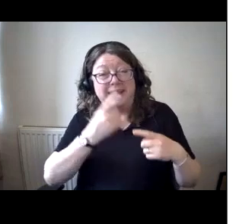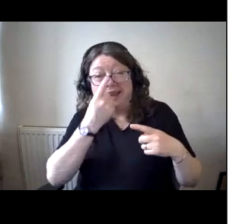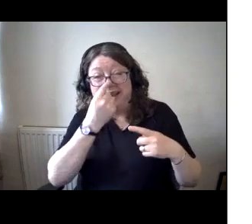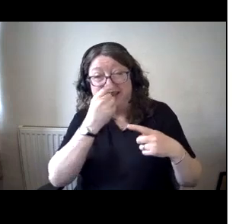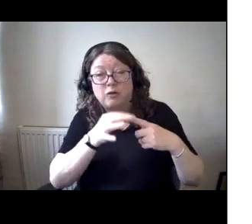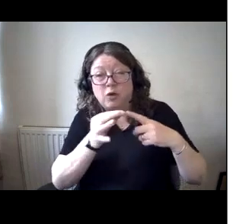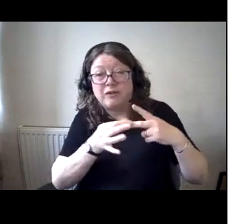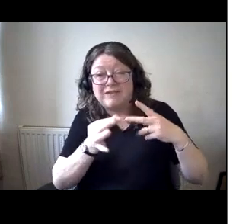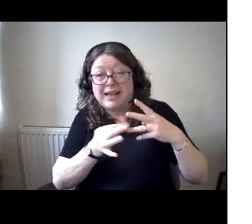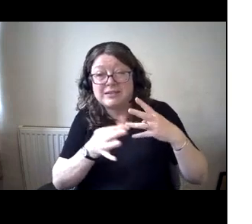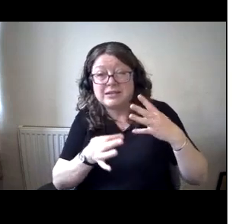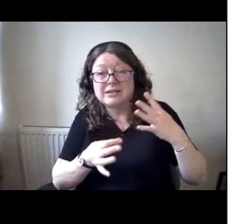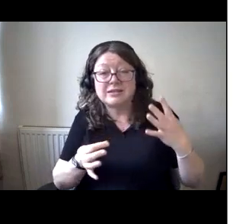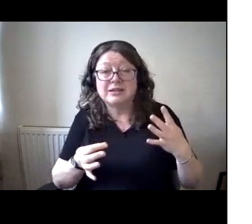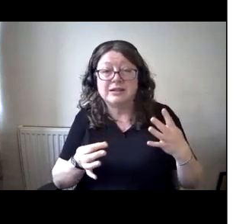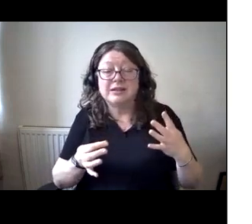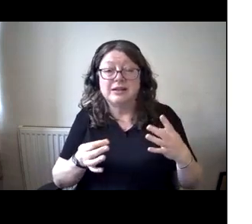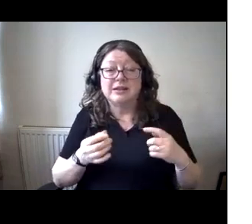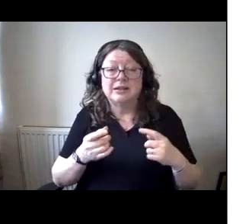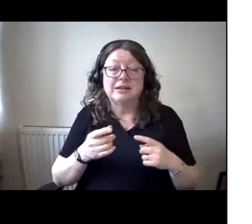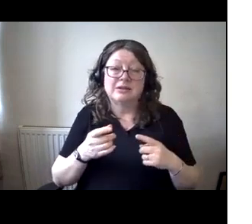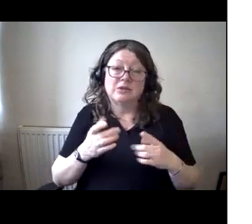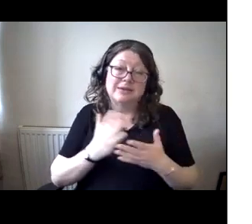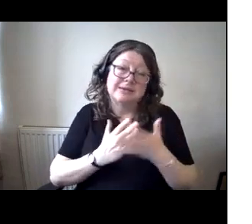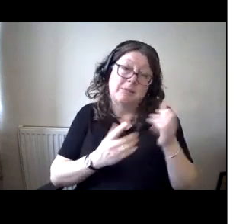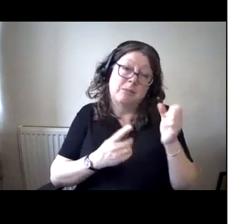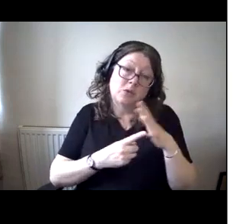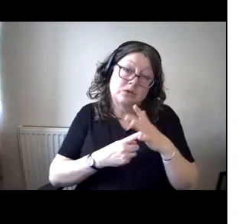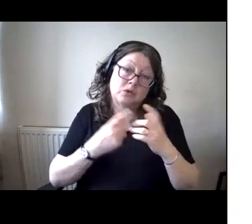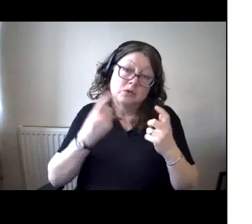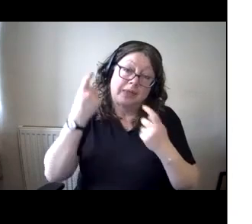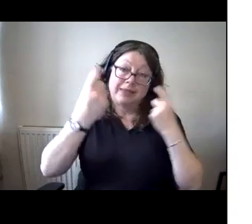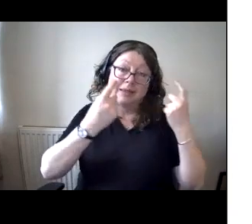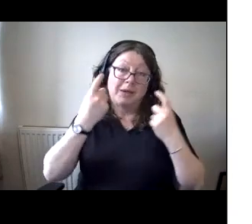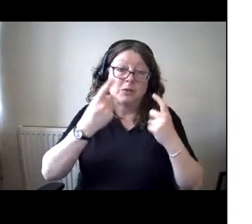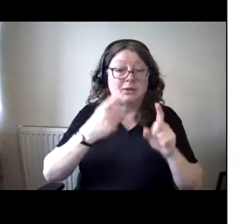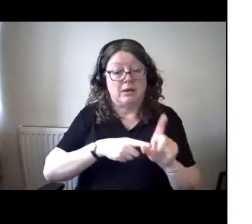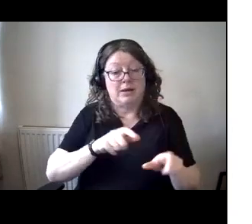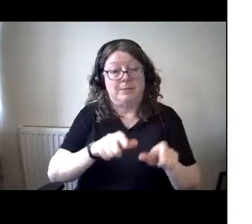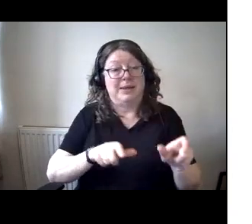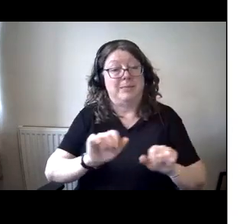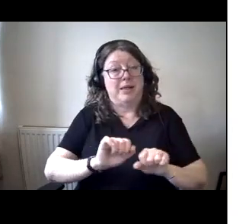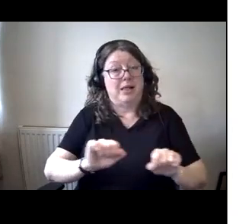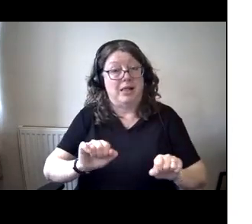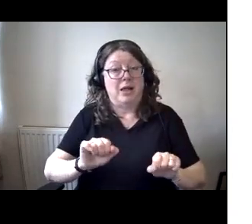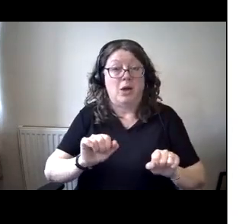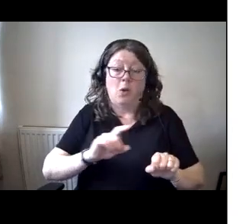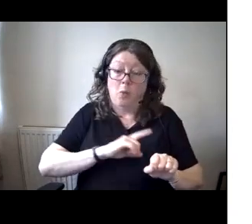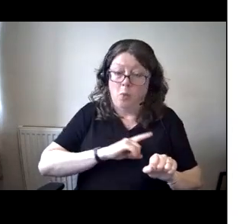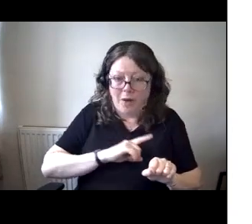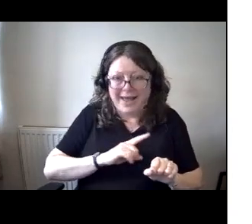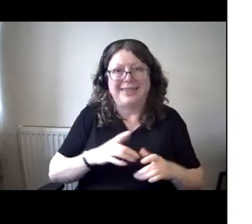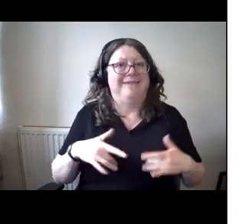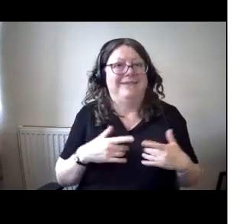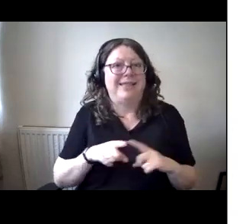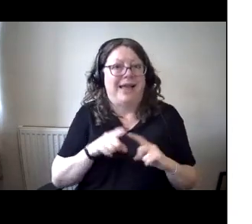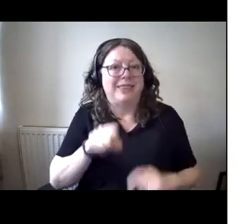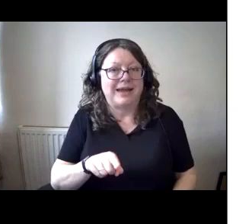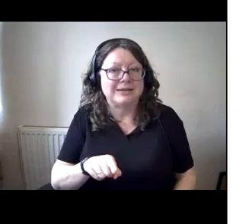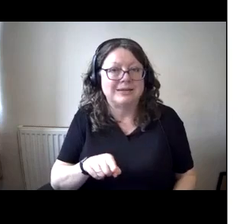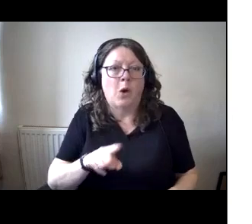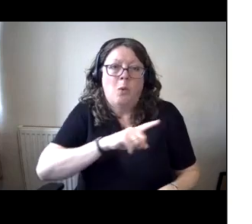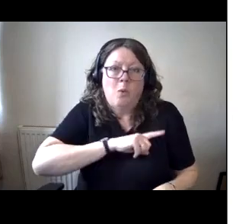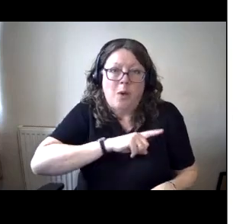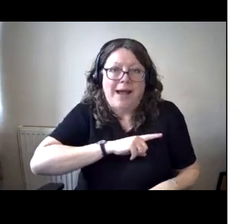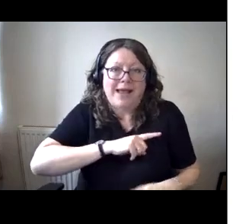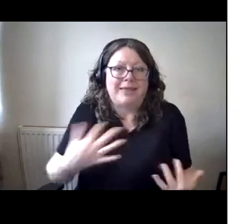that? Why are our young people feeling stressed, feeling anxious, and which means that that leads them into that fight response.